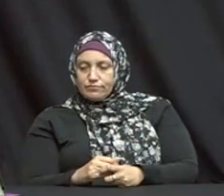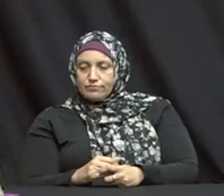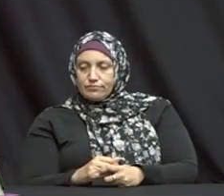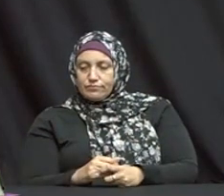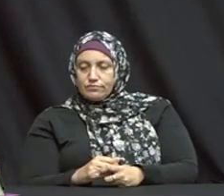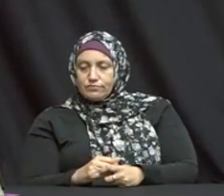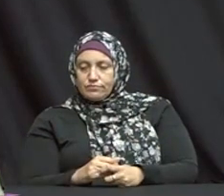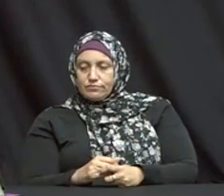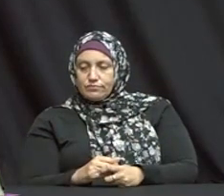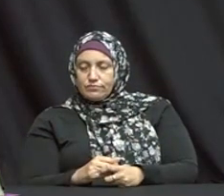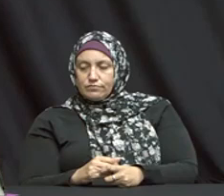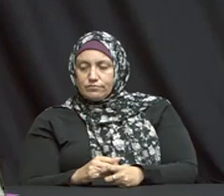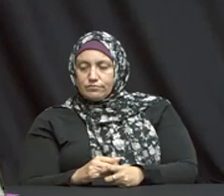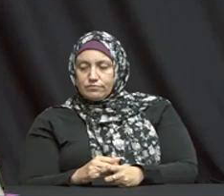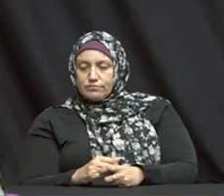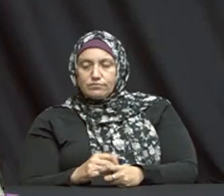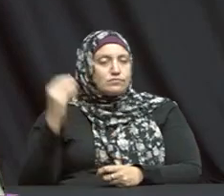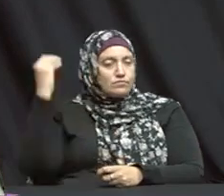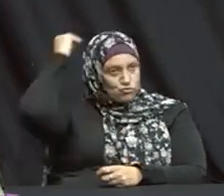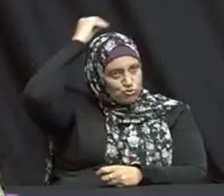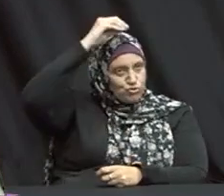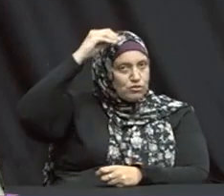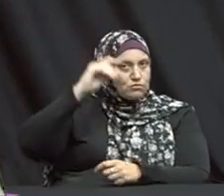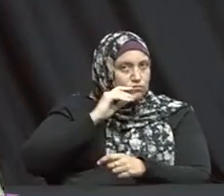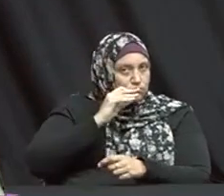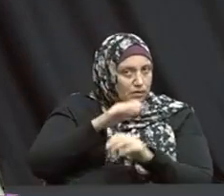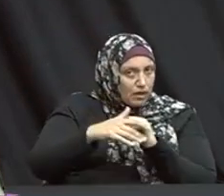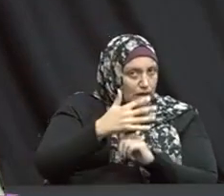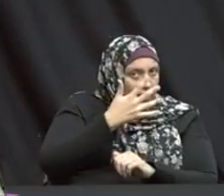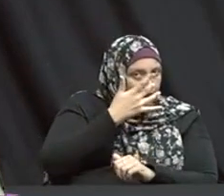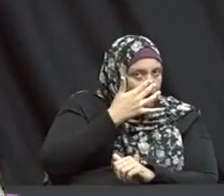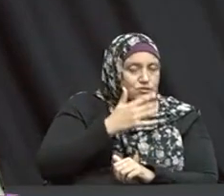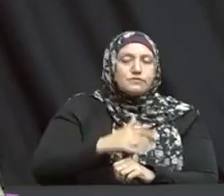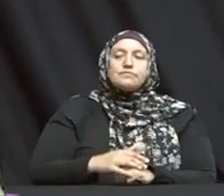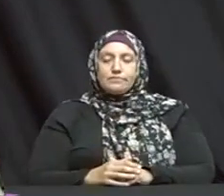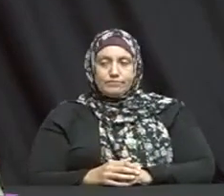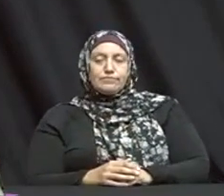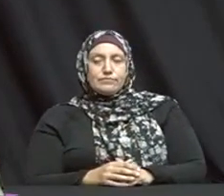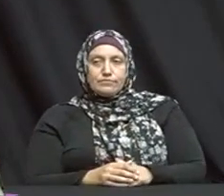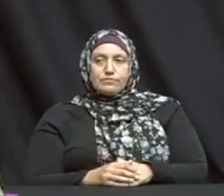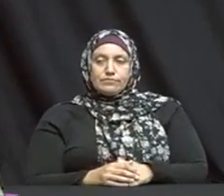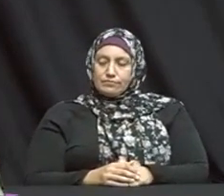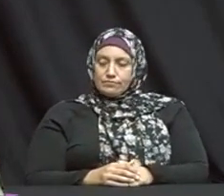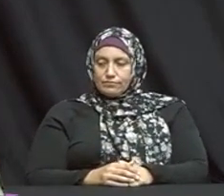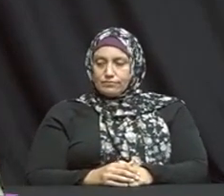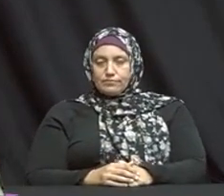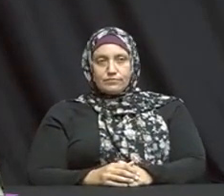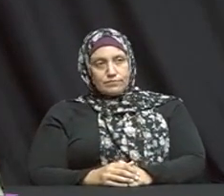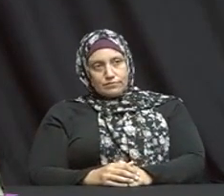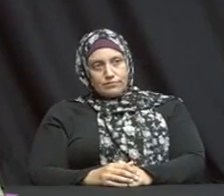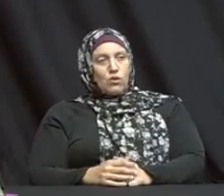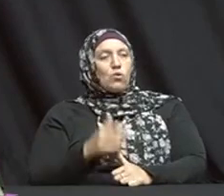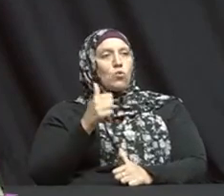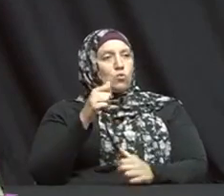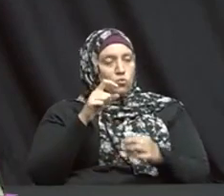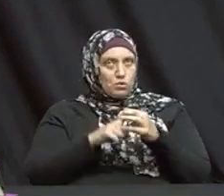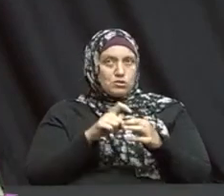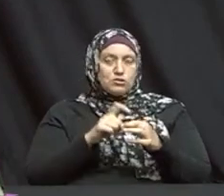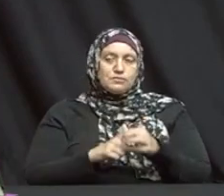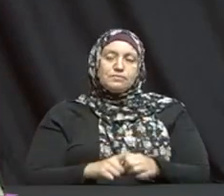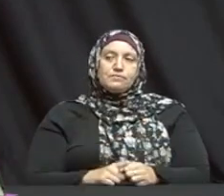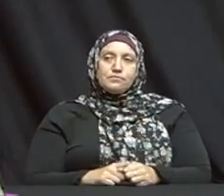talking about the age? The age, yes. Yes, the age actually here, that's a very good question. It's not about the age